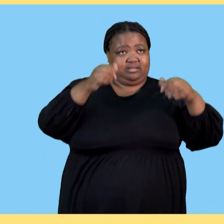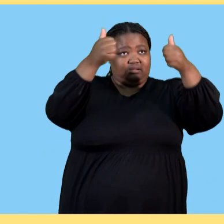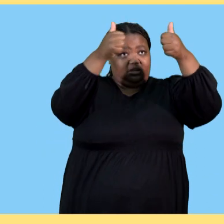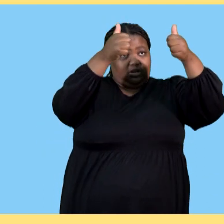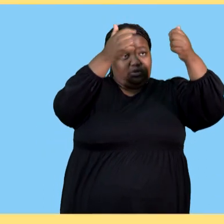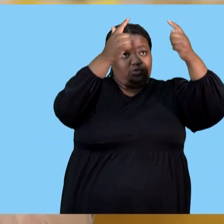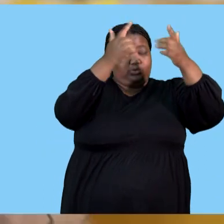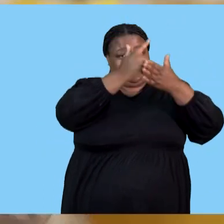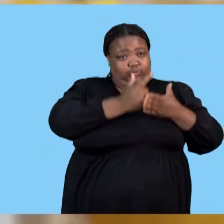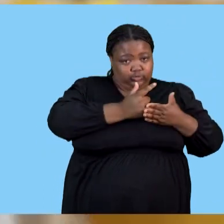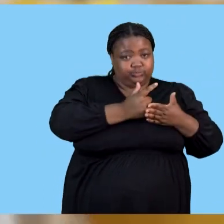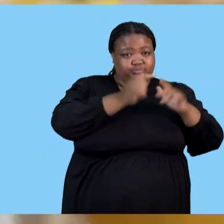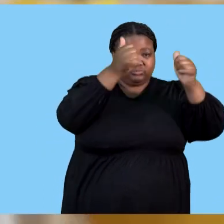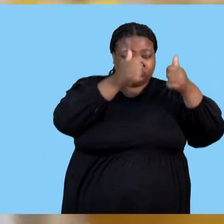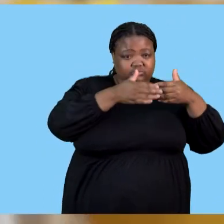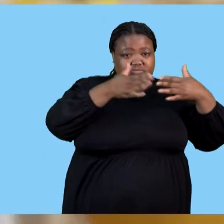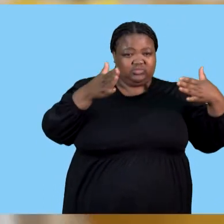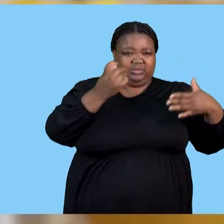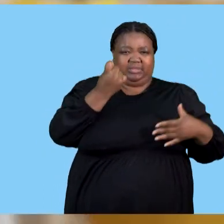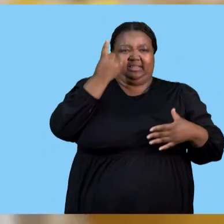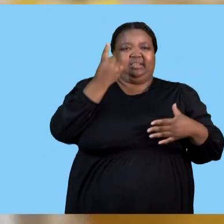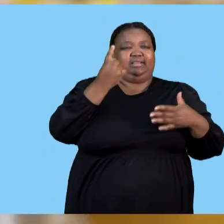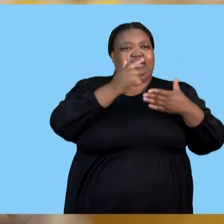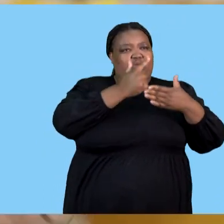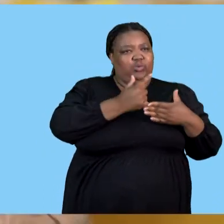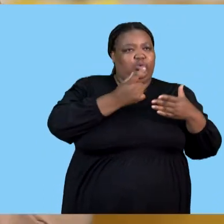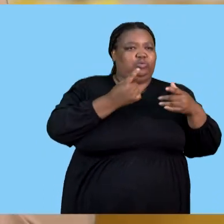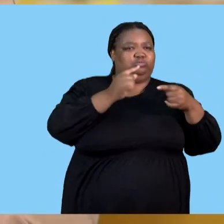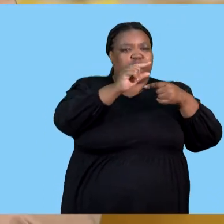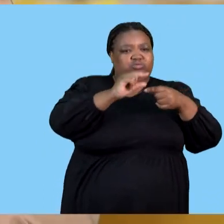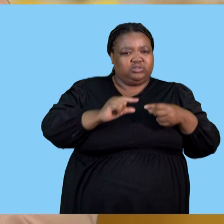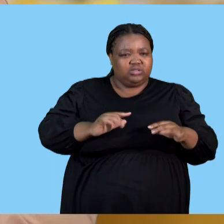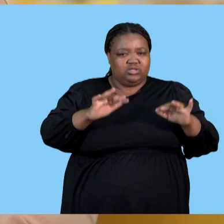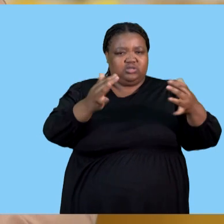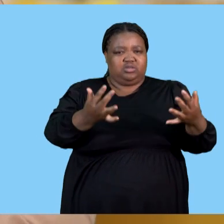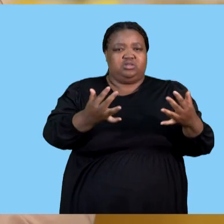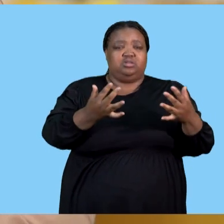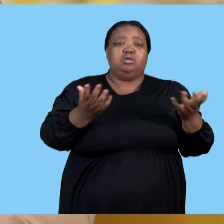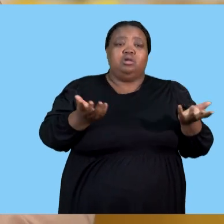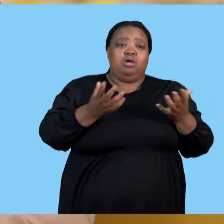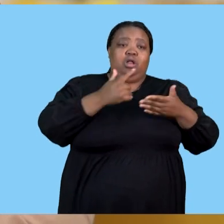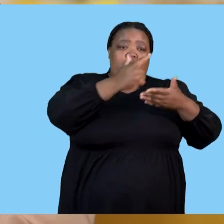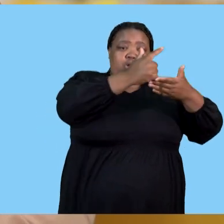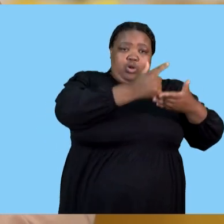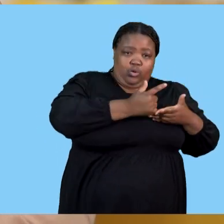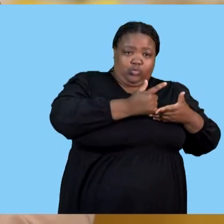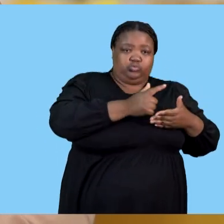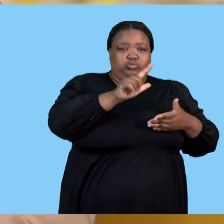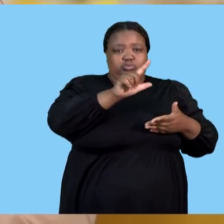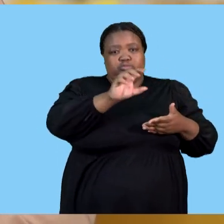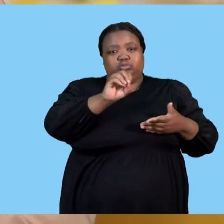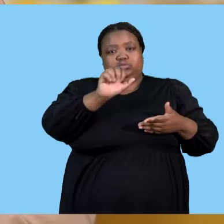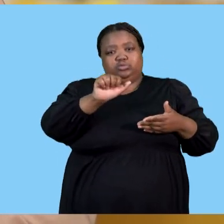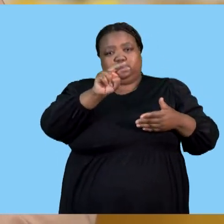to be repaid. Okay, so here is our loan account. Loan is a